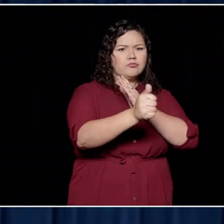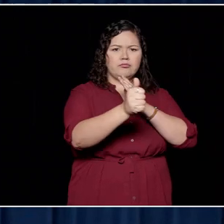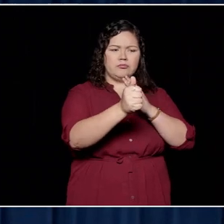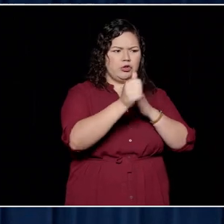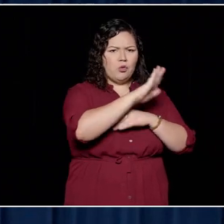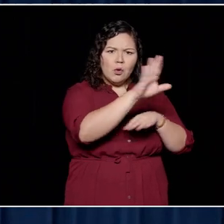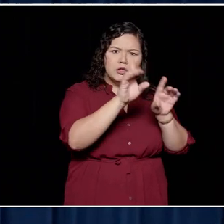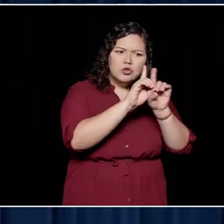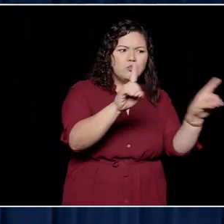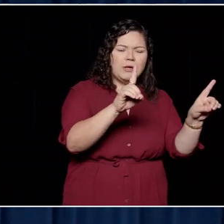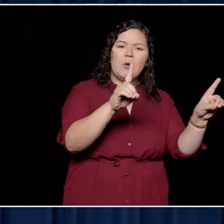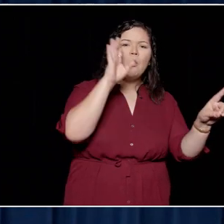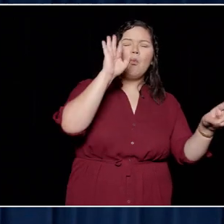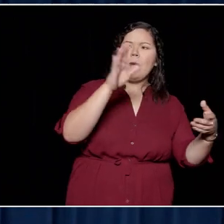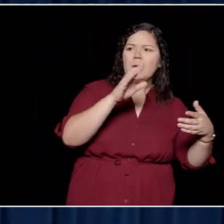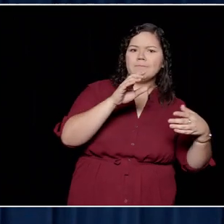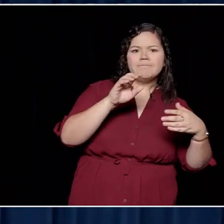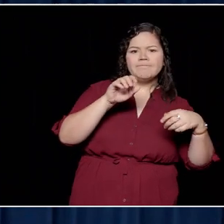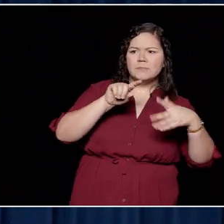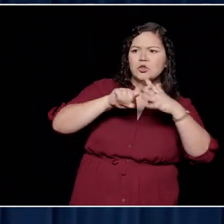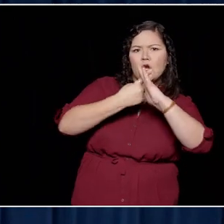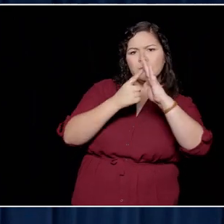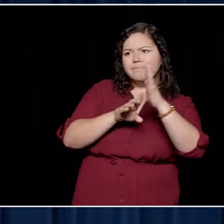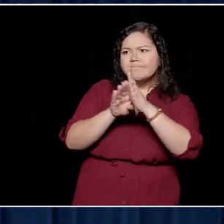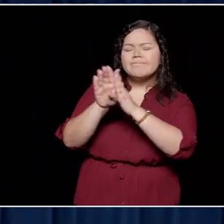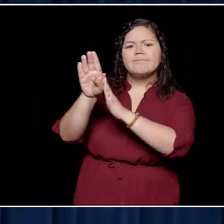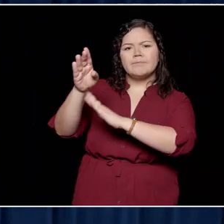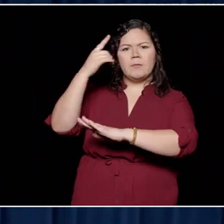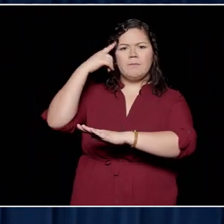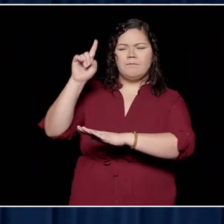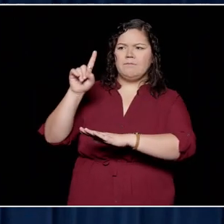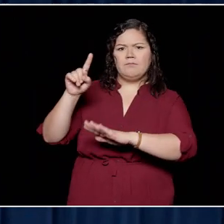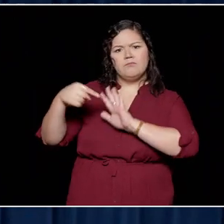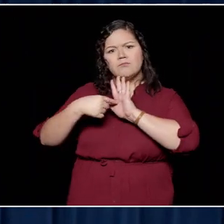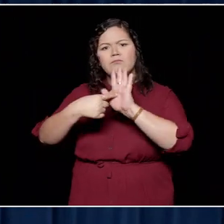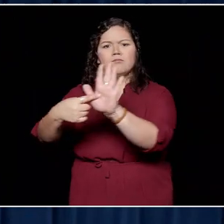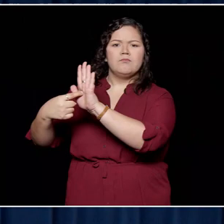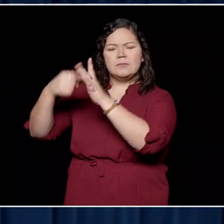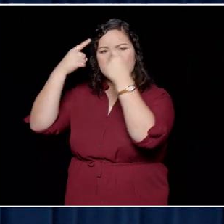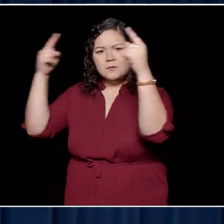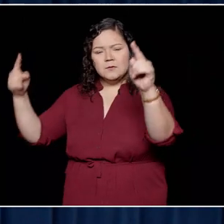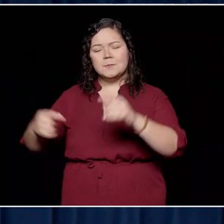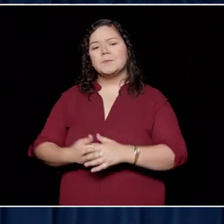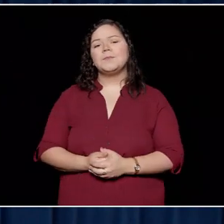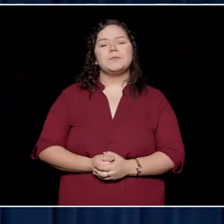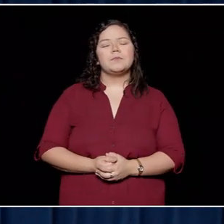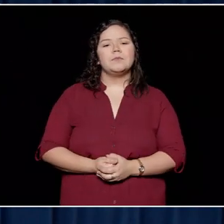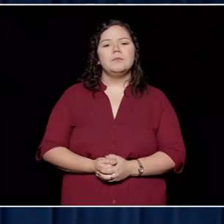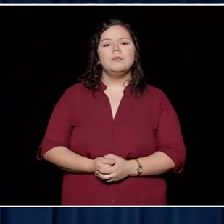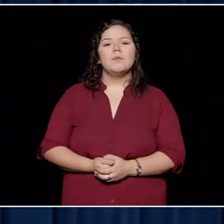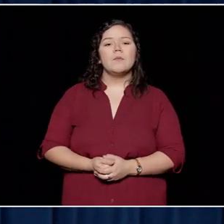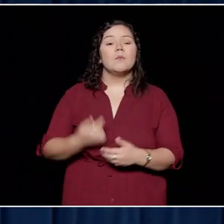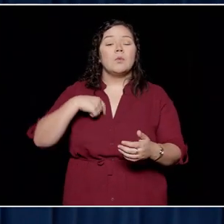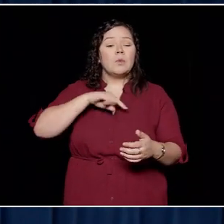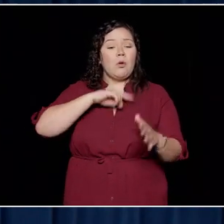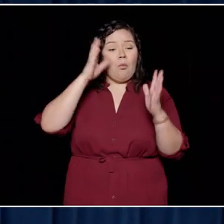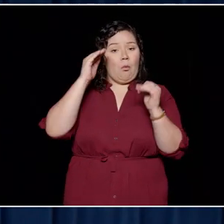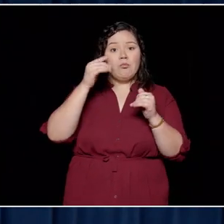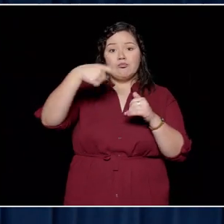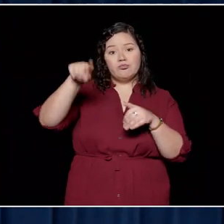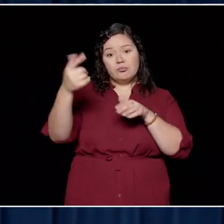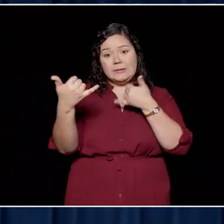the education that it represents. We also hope to continue to engage with you as